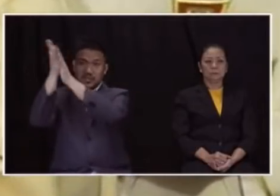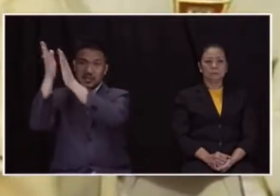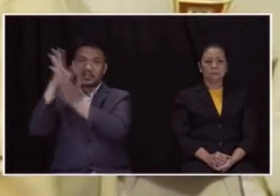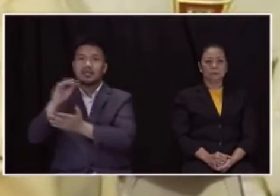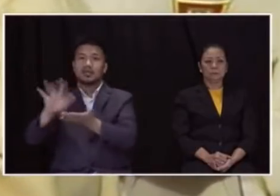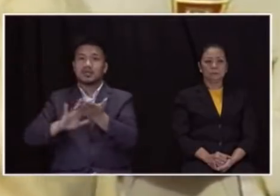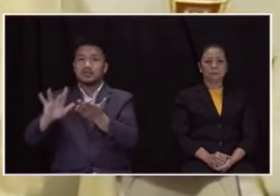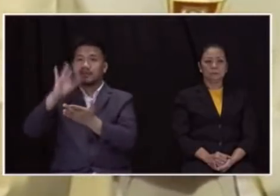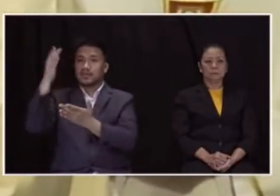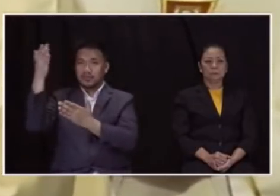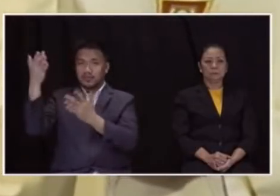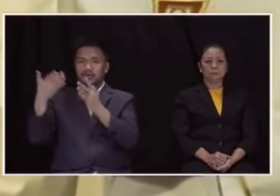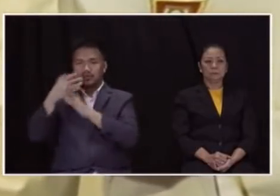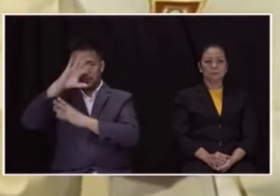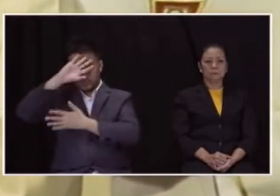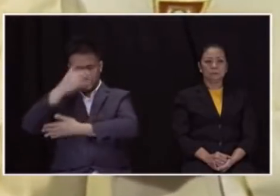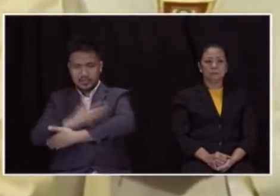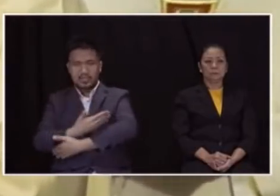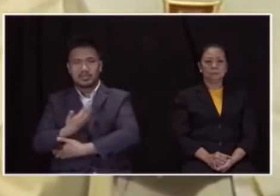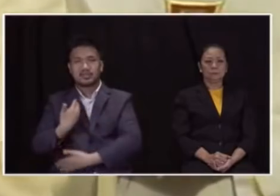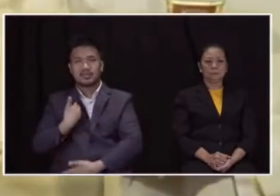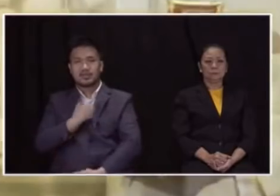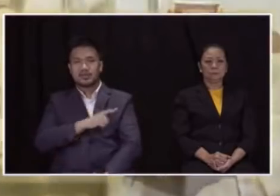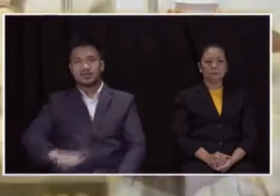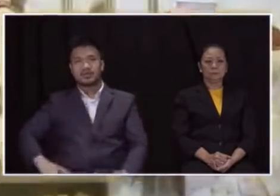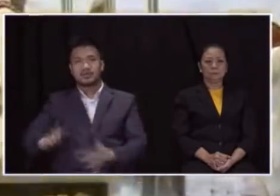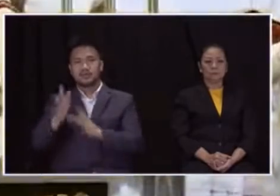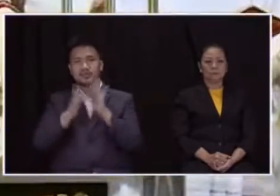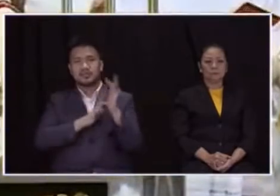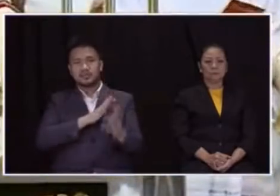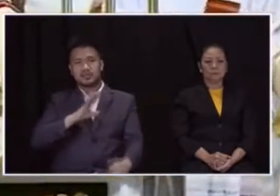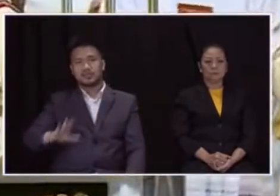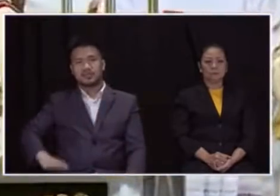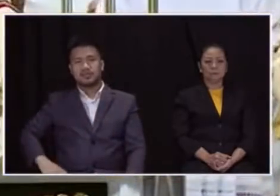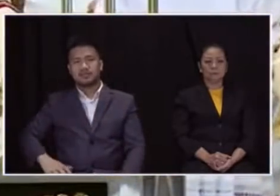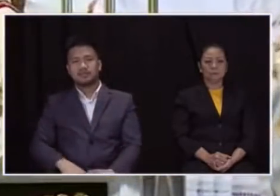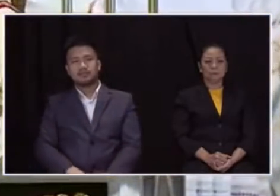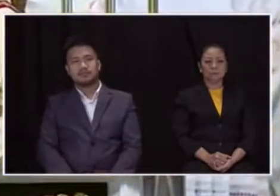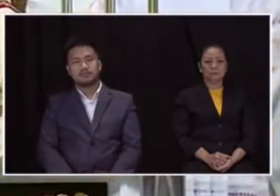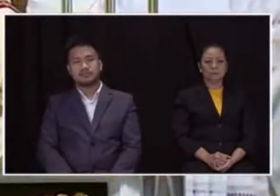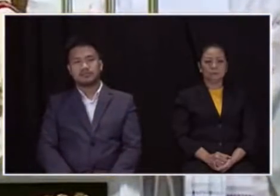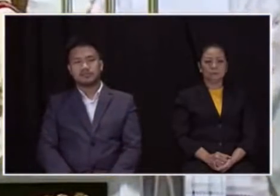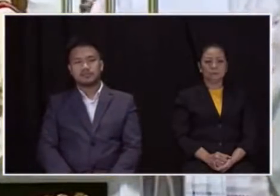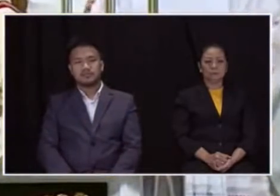you through your Son, Jesus Christ.